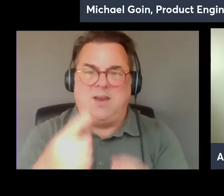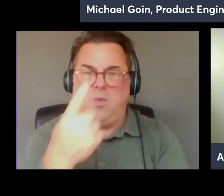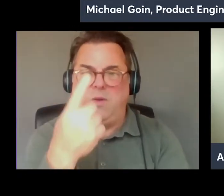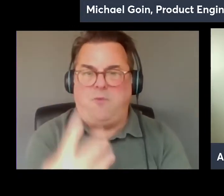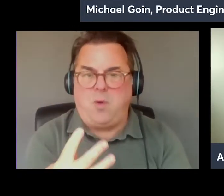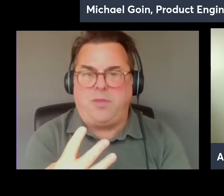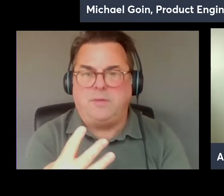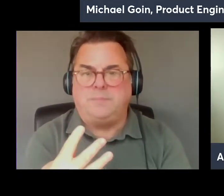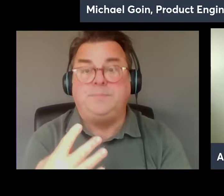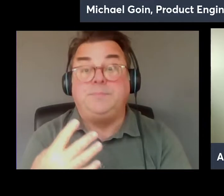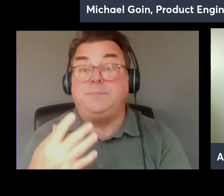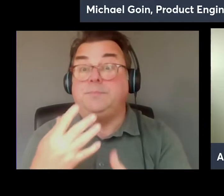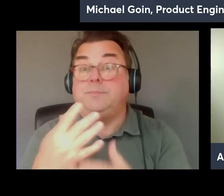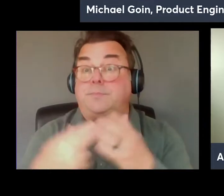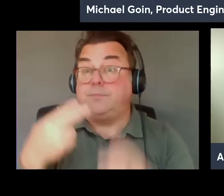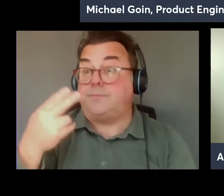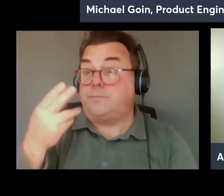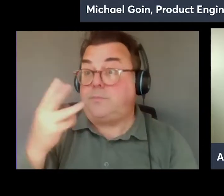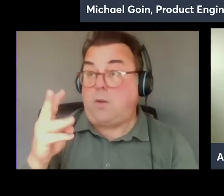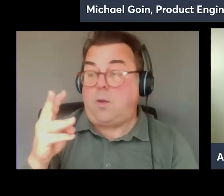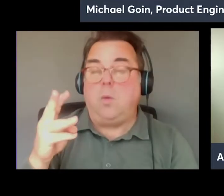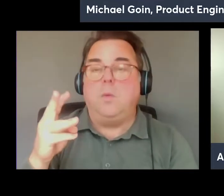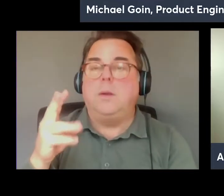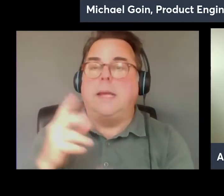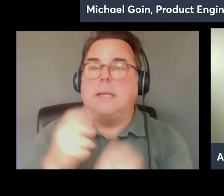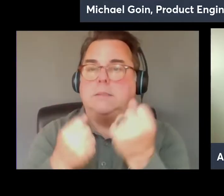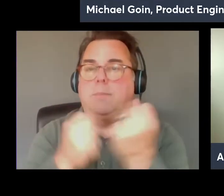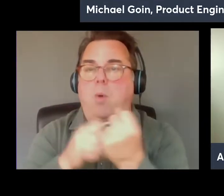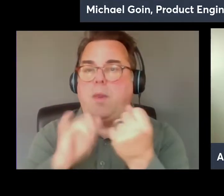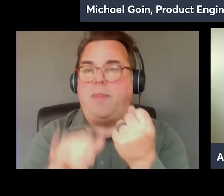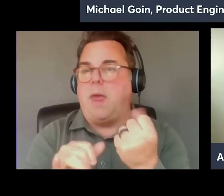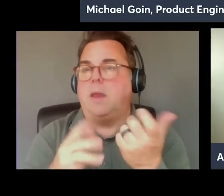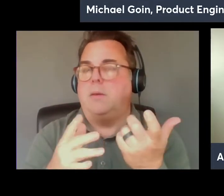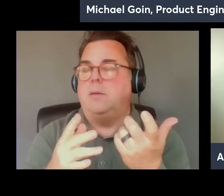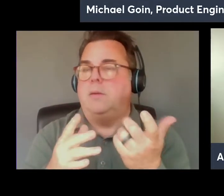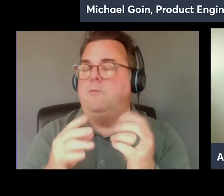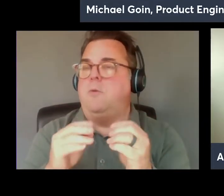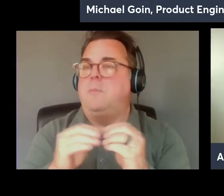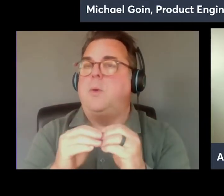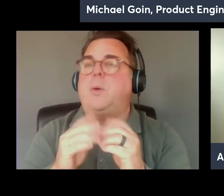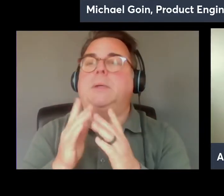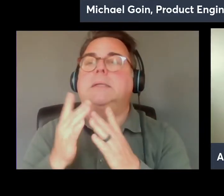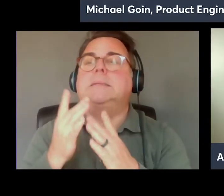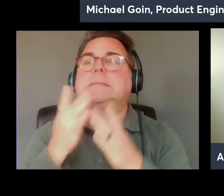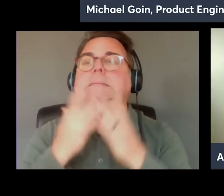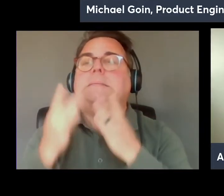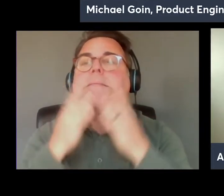support for doing operations in this low precision format.